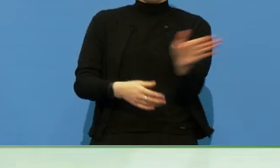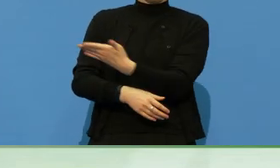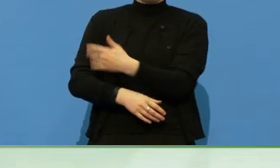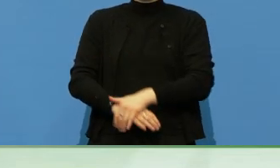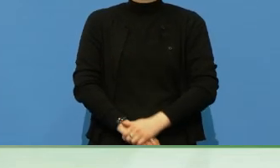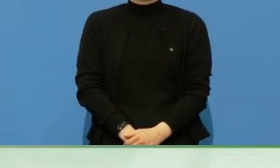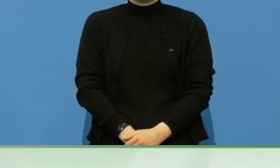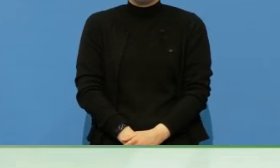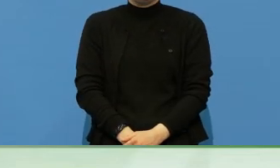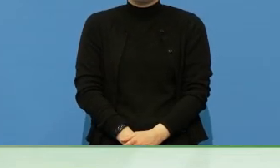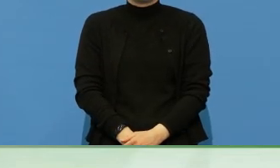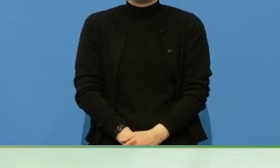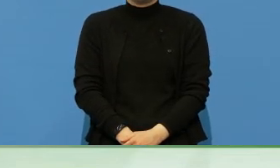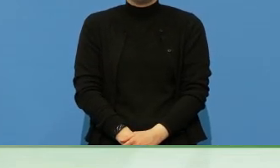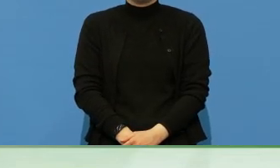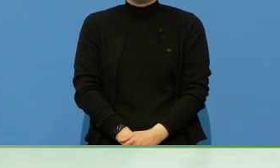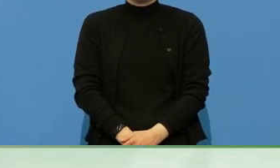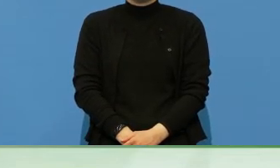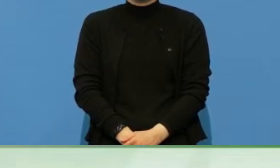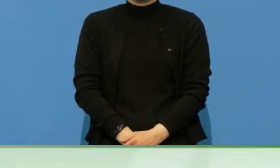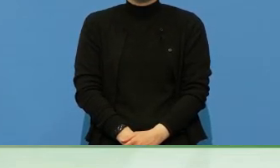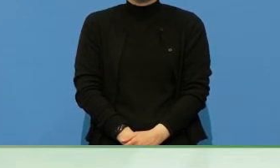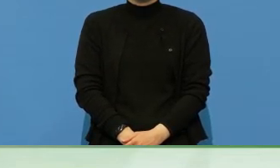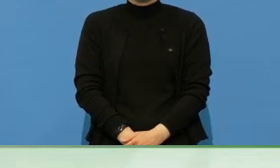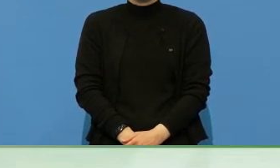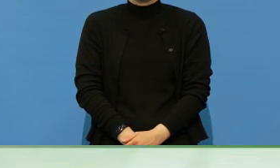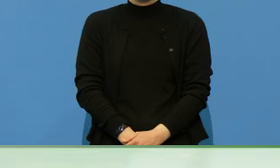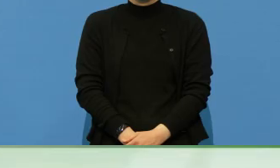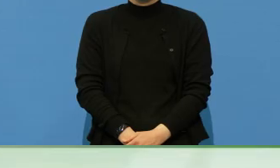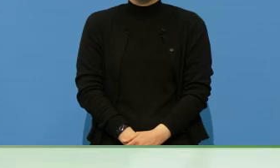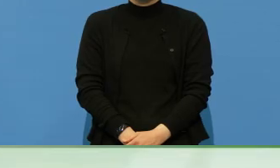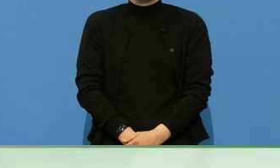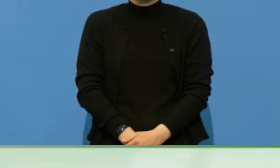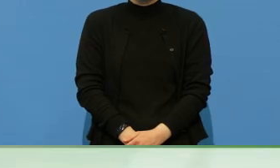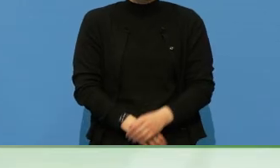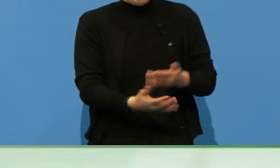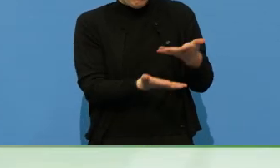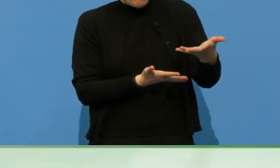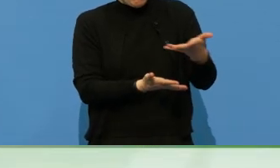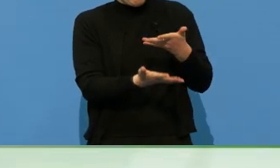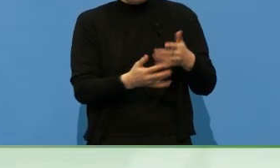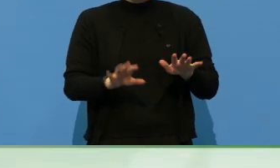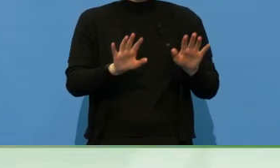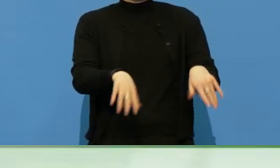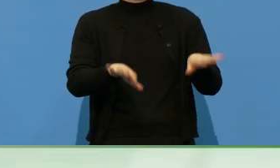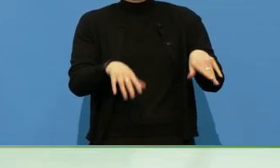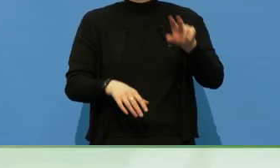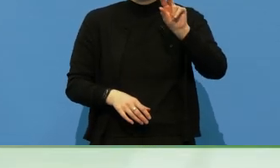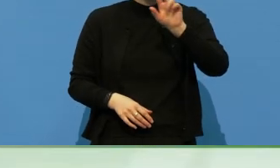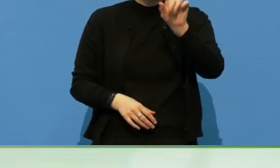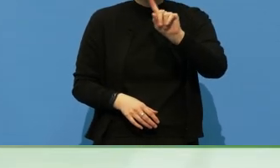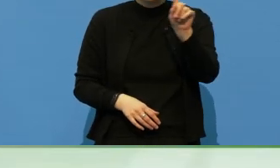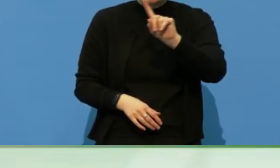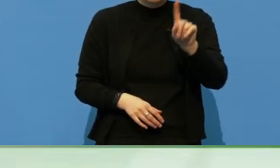boards, etc. So it wasn't so easy. The ESG policies help with